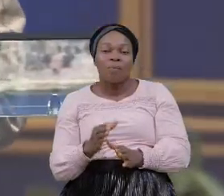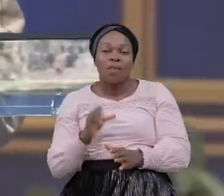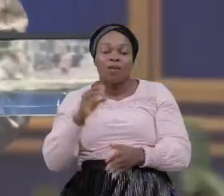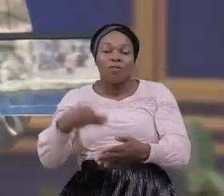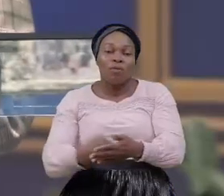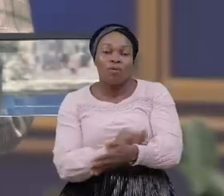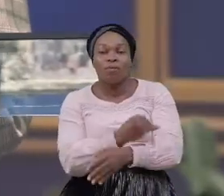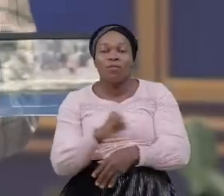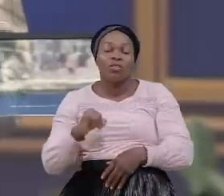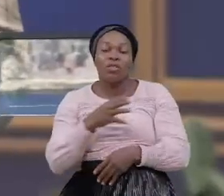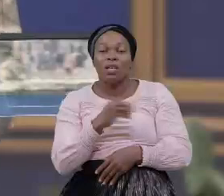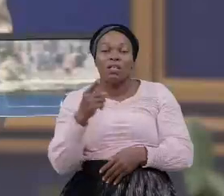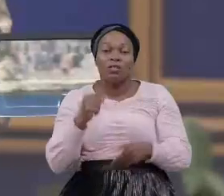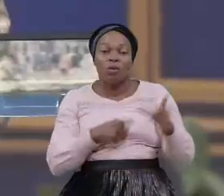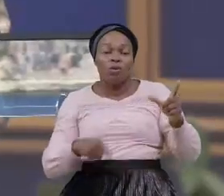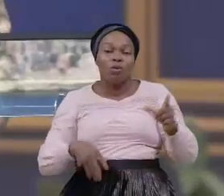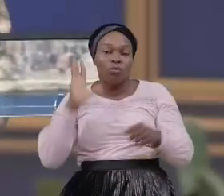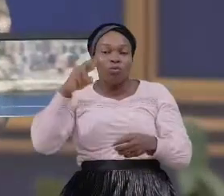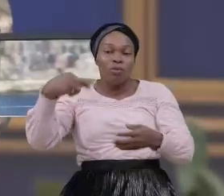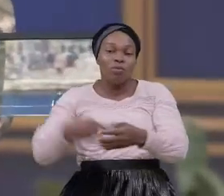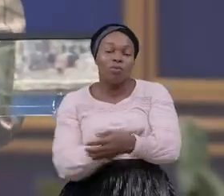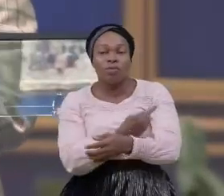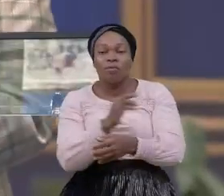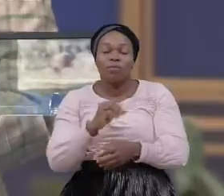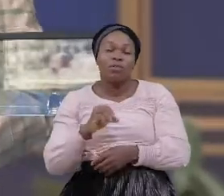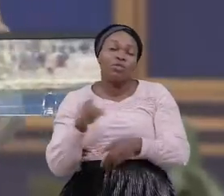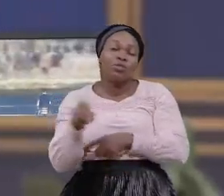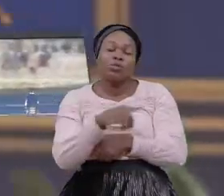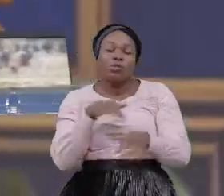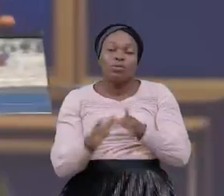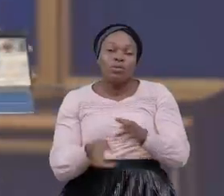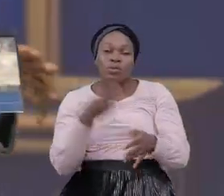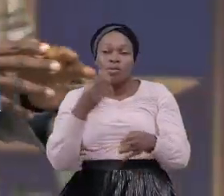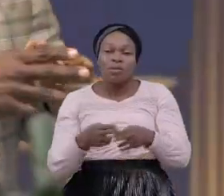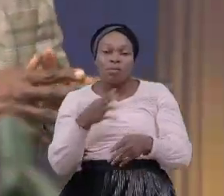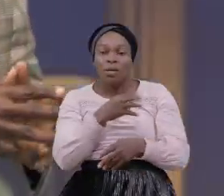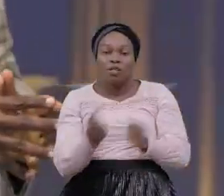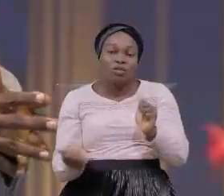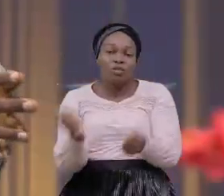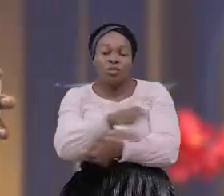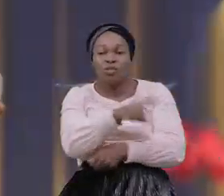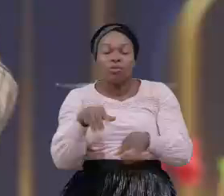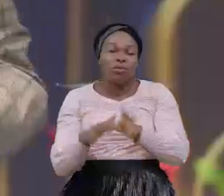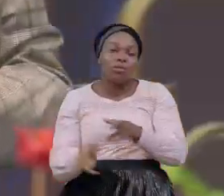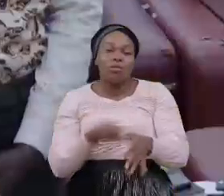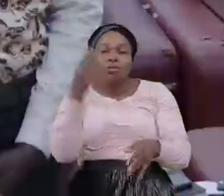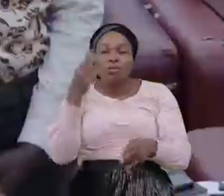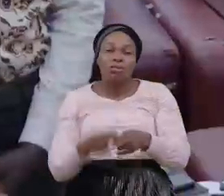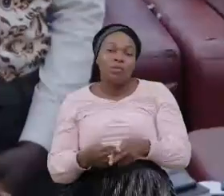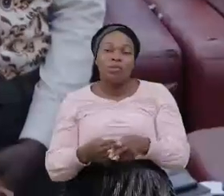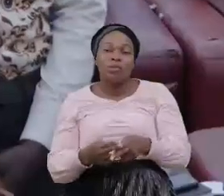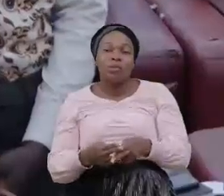you. Amen. The Lord will refine you. Amen. Change. You will